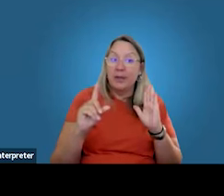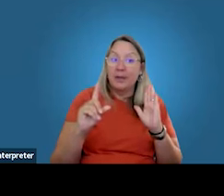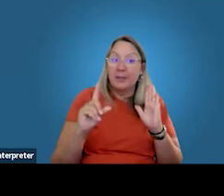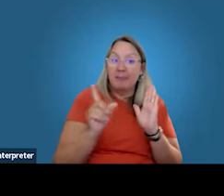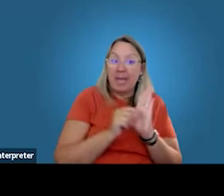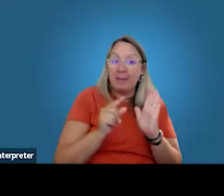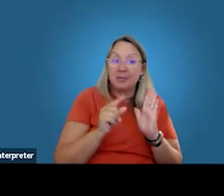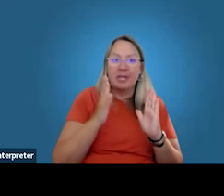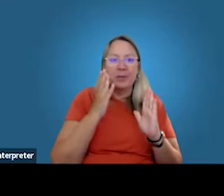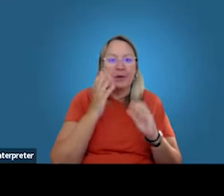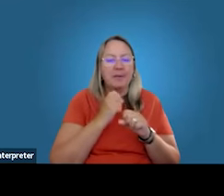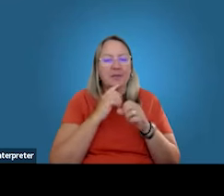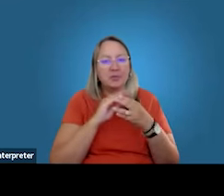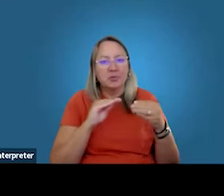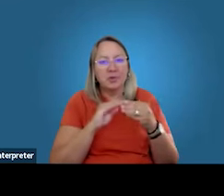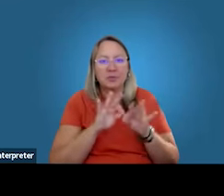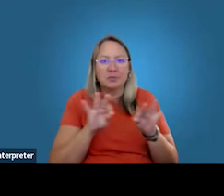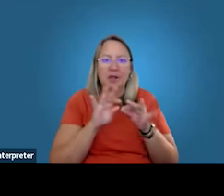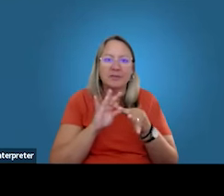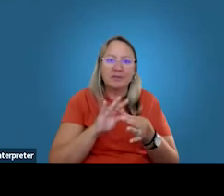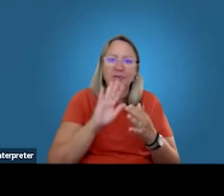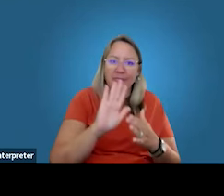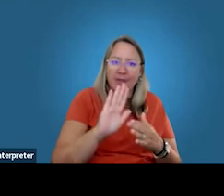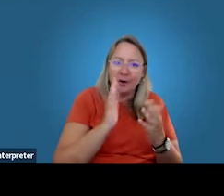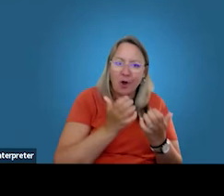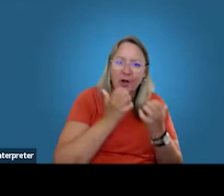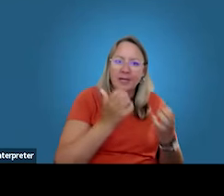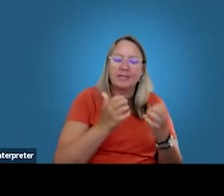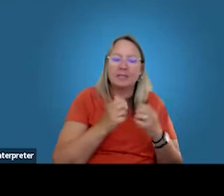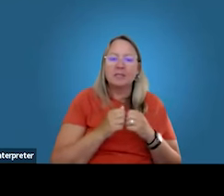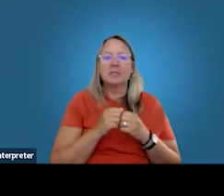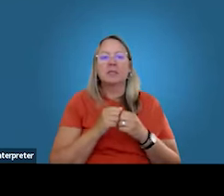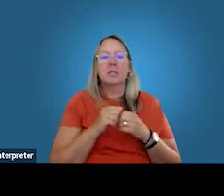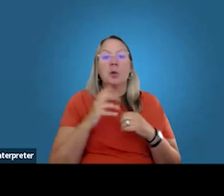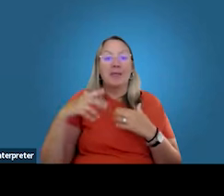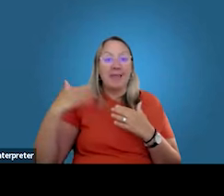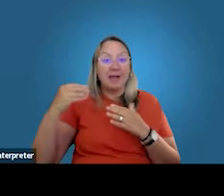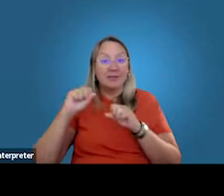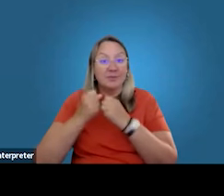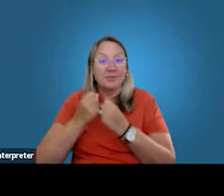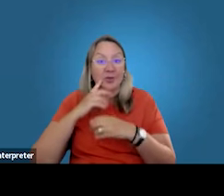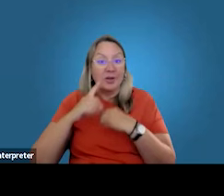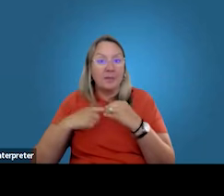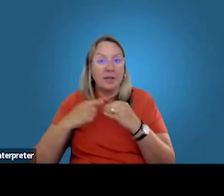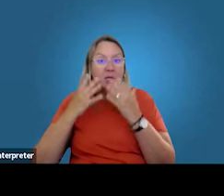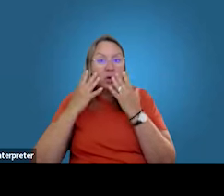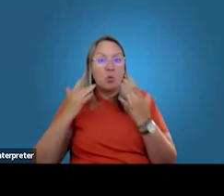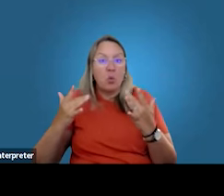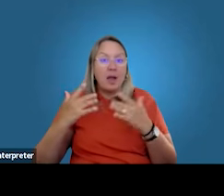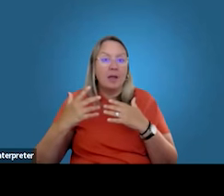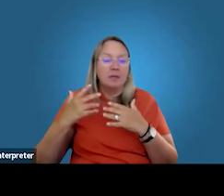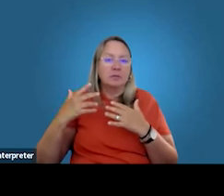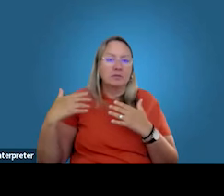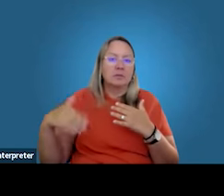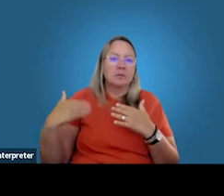know that the story is going to be relevant to their audience. That's the jeopardy. The thing that Alzheimer's Society are used to talking about is why Alzheimer's is the biggest killer